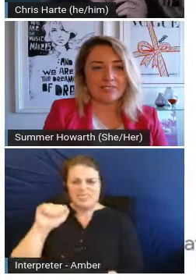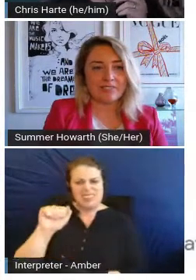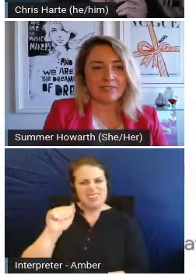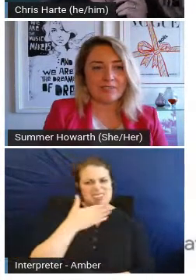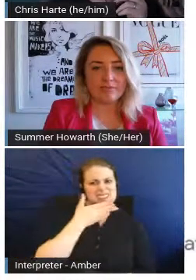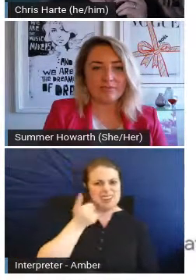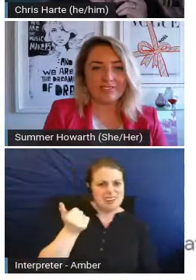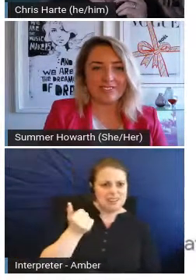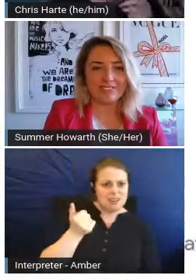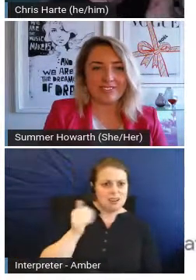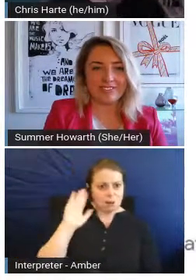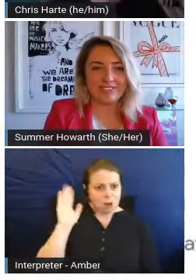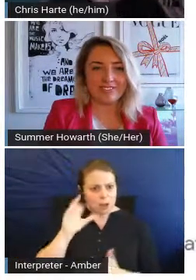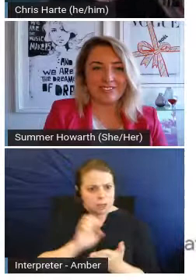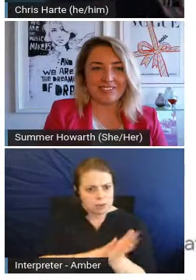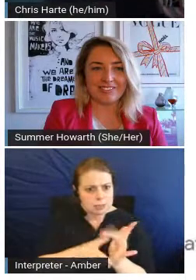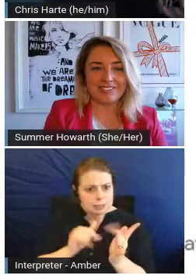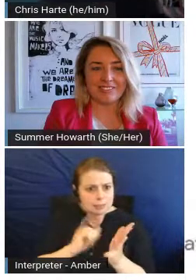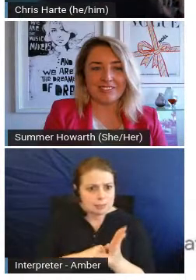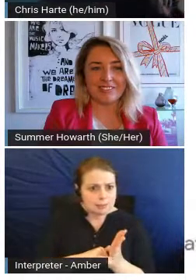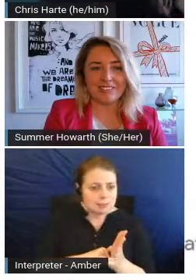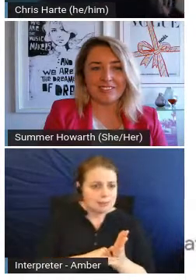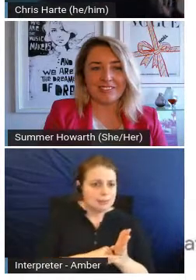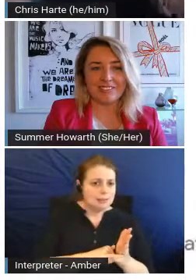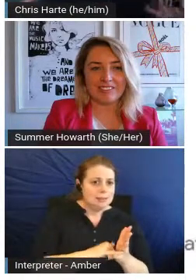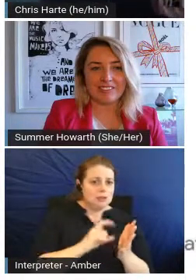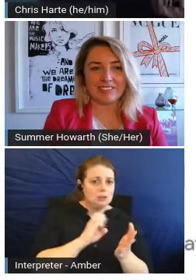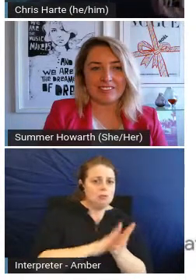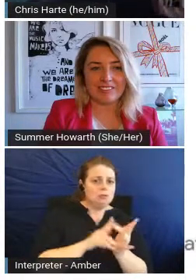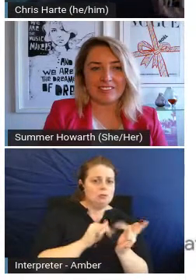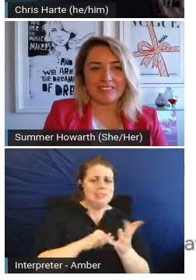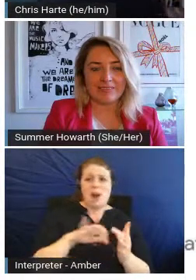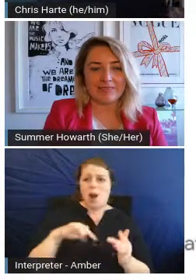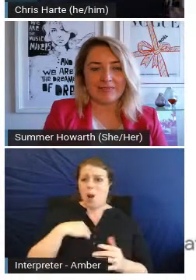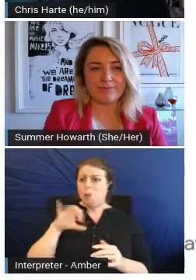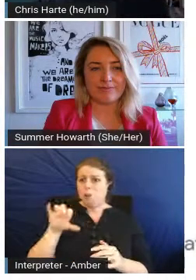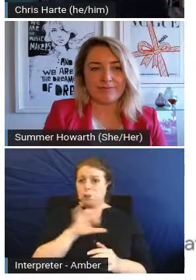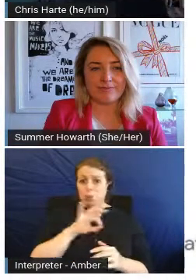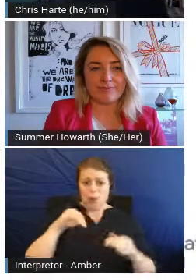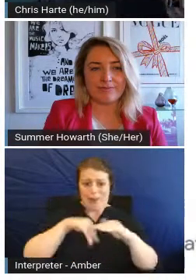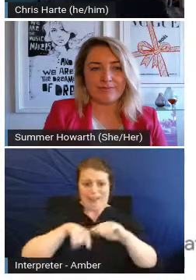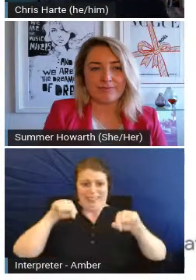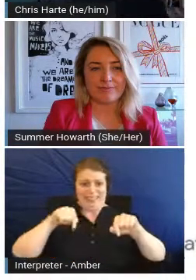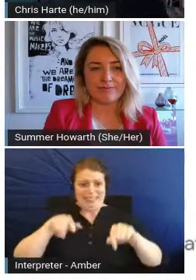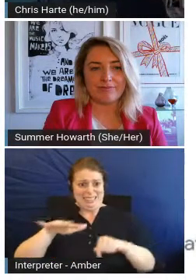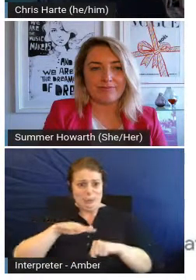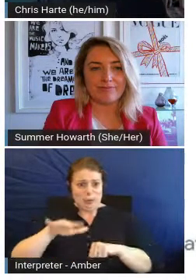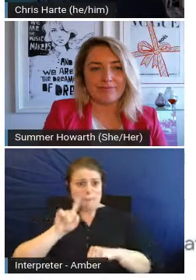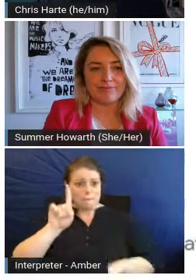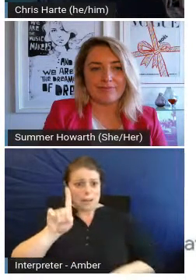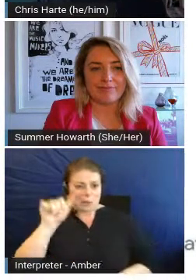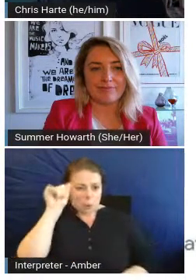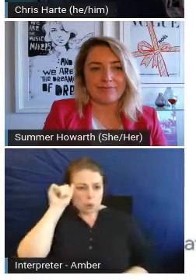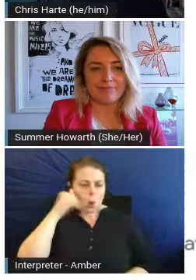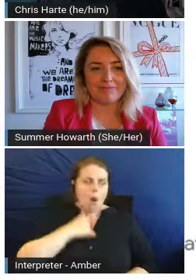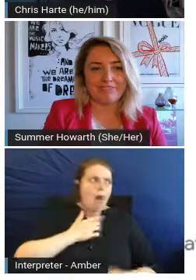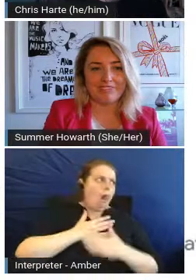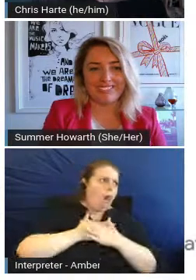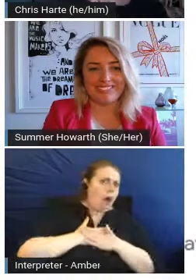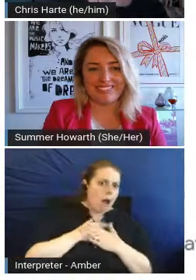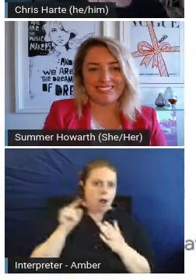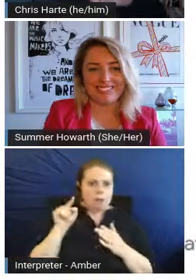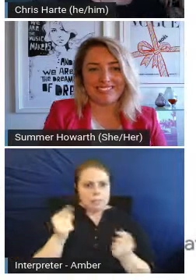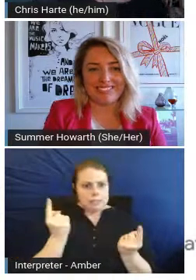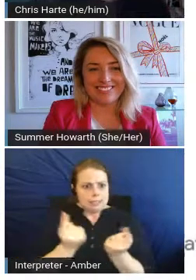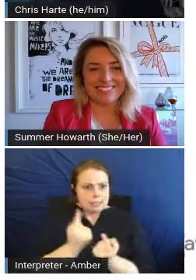there he is again. Hi, Chris. I can't, I'm not even supposed to be in this section, but you know how much I love this stuff. So I